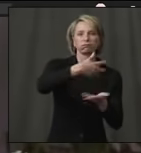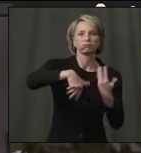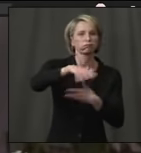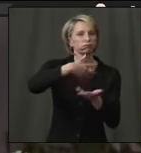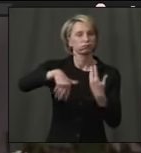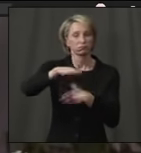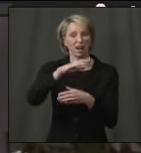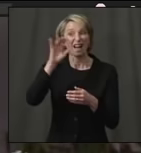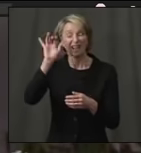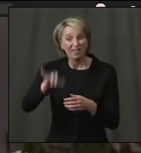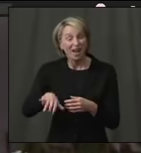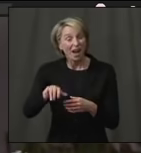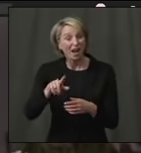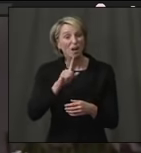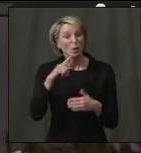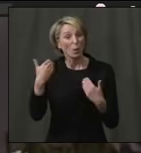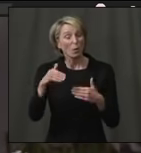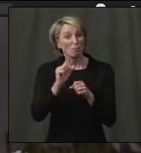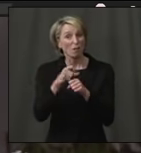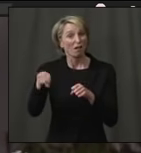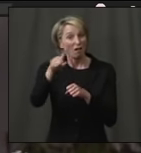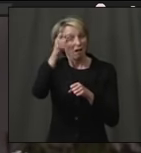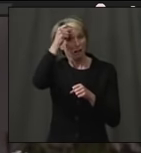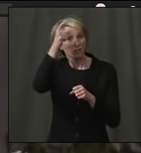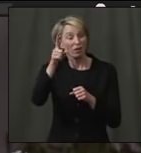the high